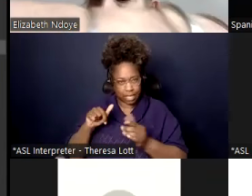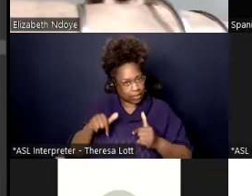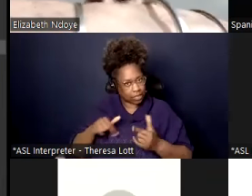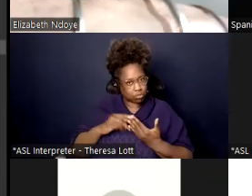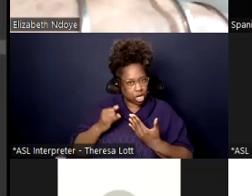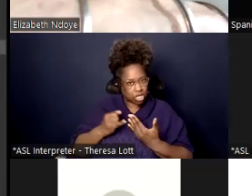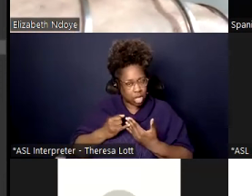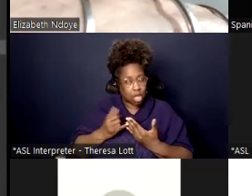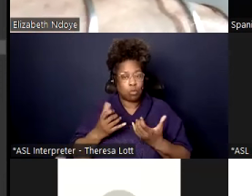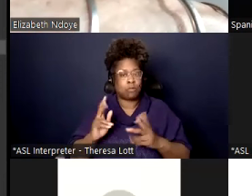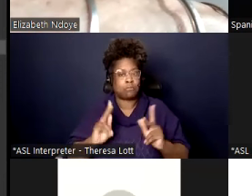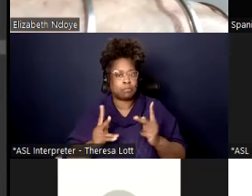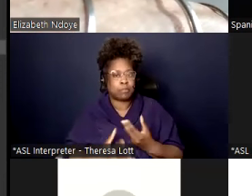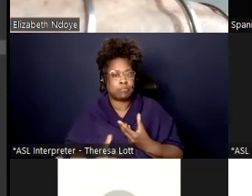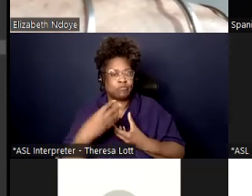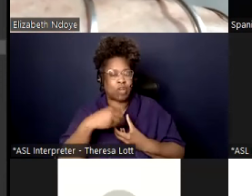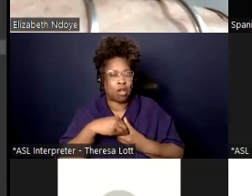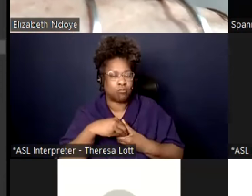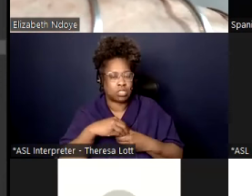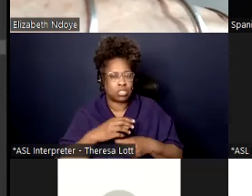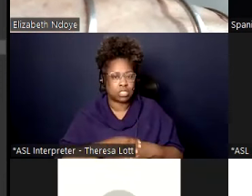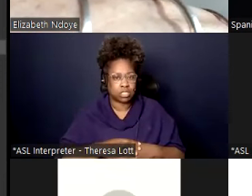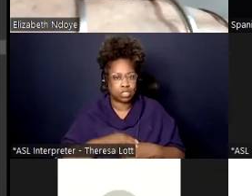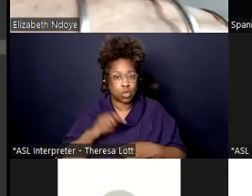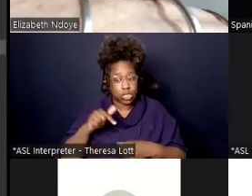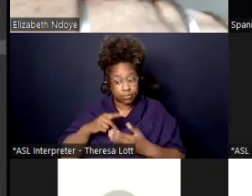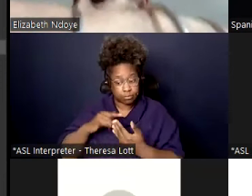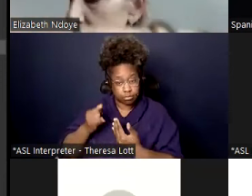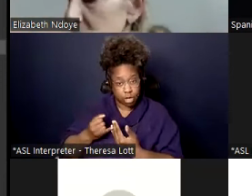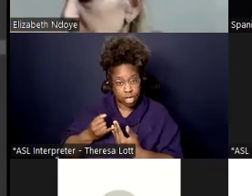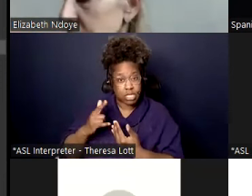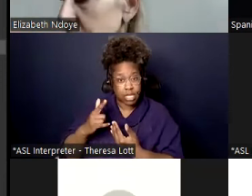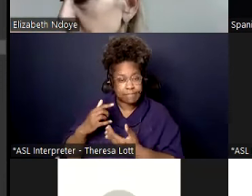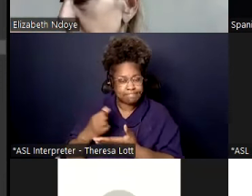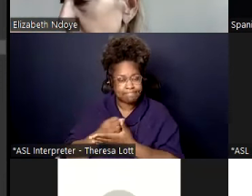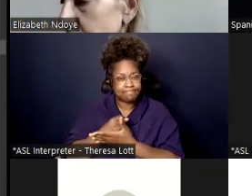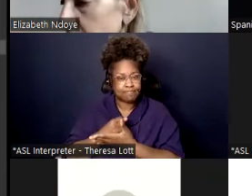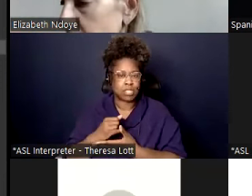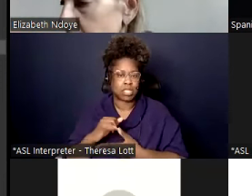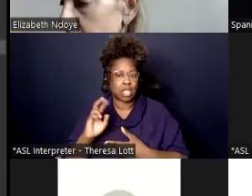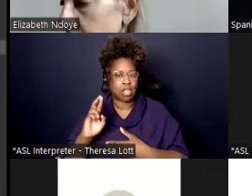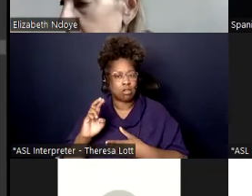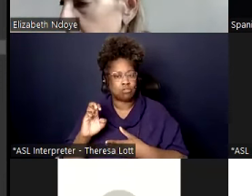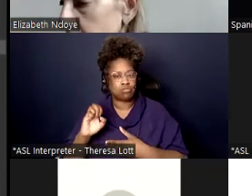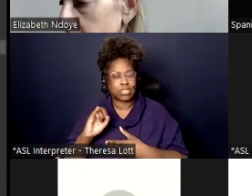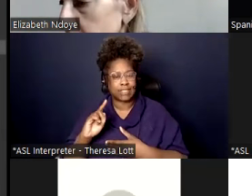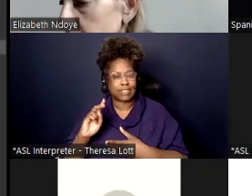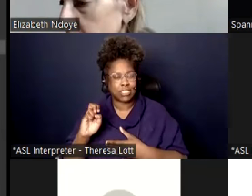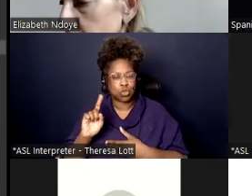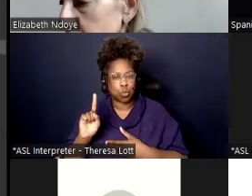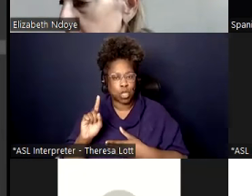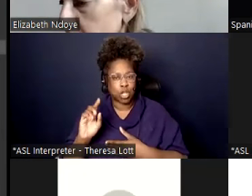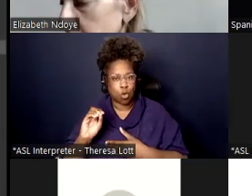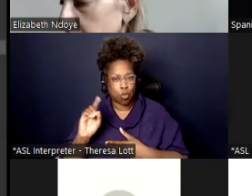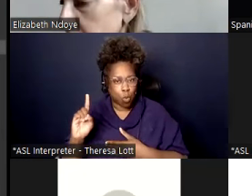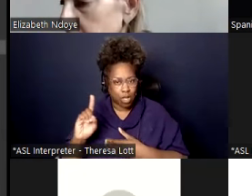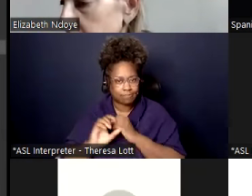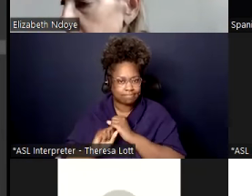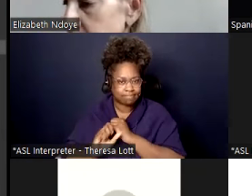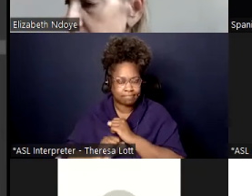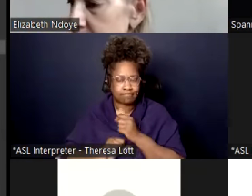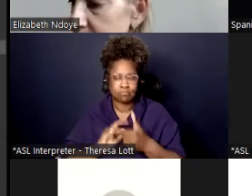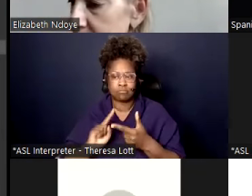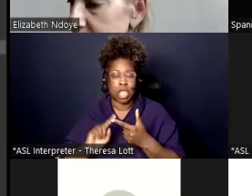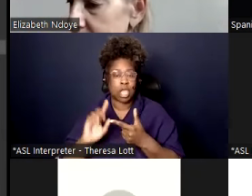these initiatives. So we're, looking at this sort of like Resilience 101 campaign, also looking to, publish more information